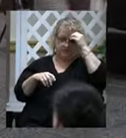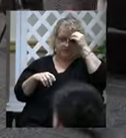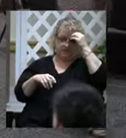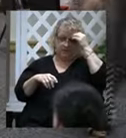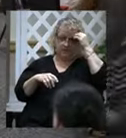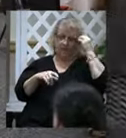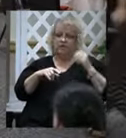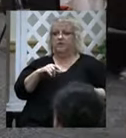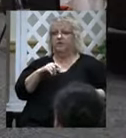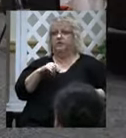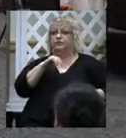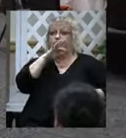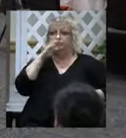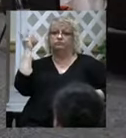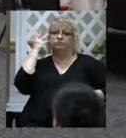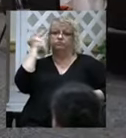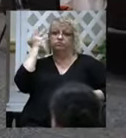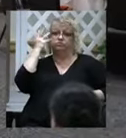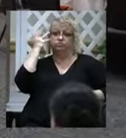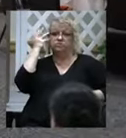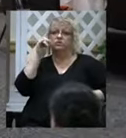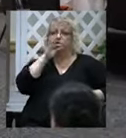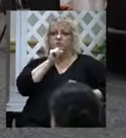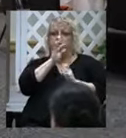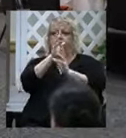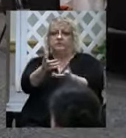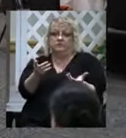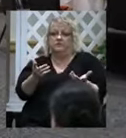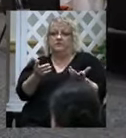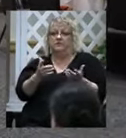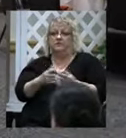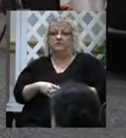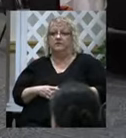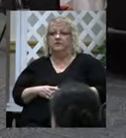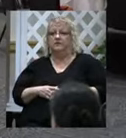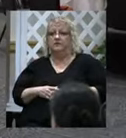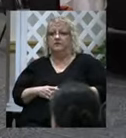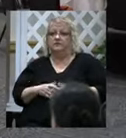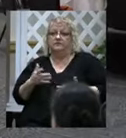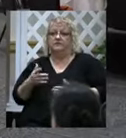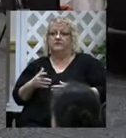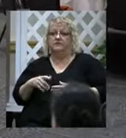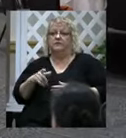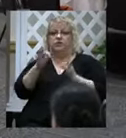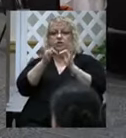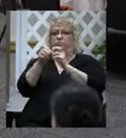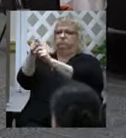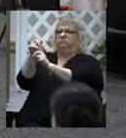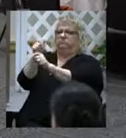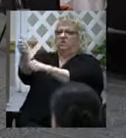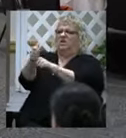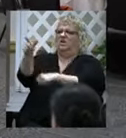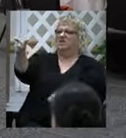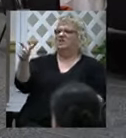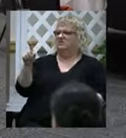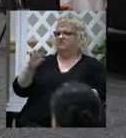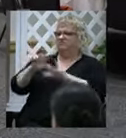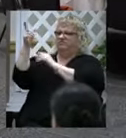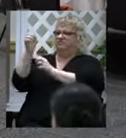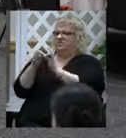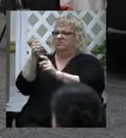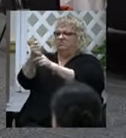in, garbage out. Something like that, yeah. So, I mean, it might be easy to target the interpreter and say, that didn't make any